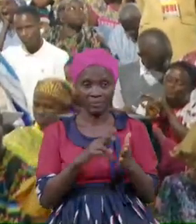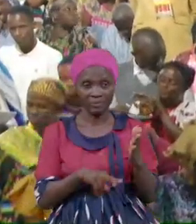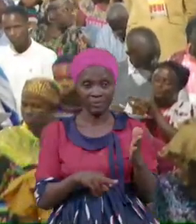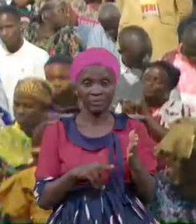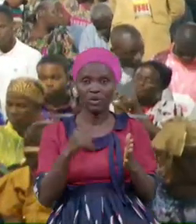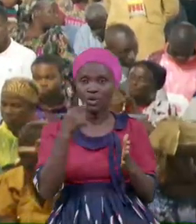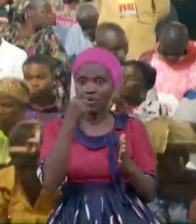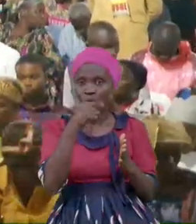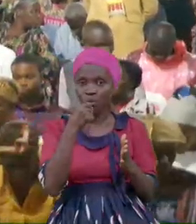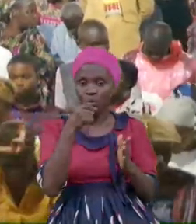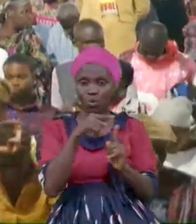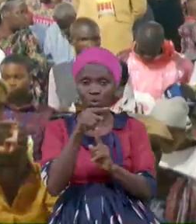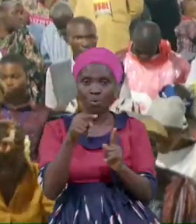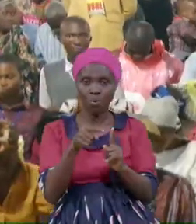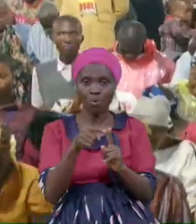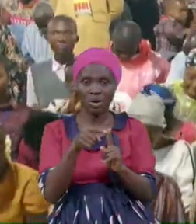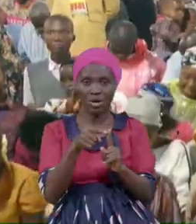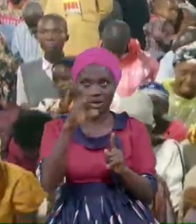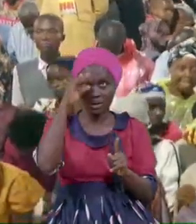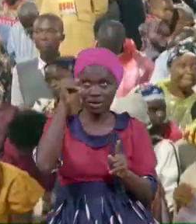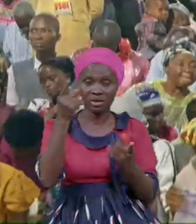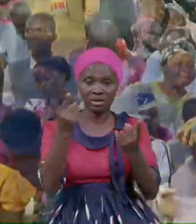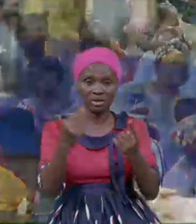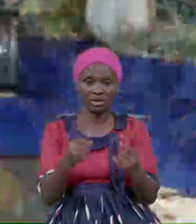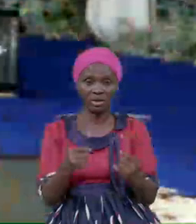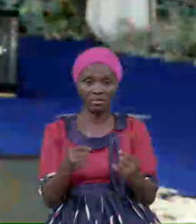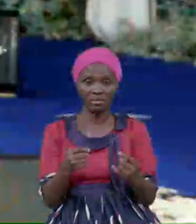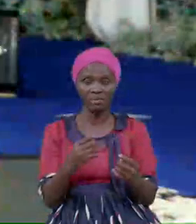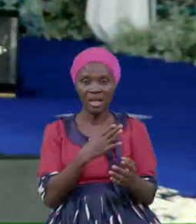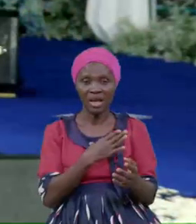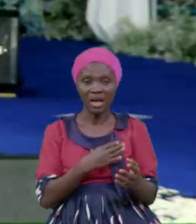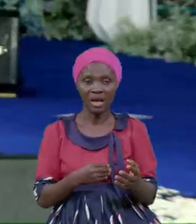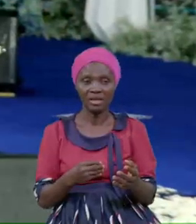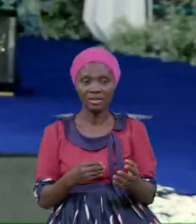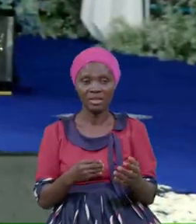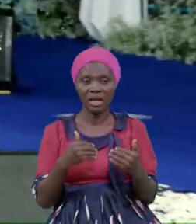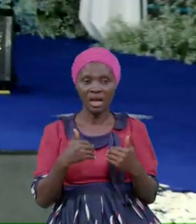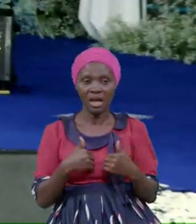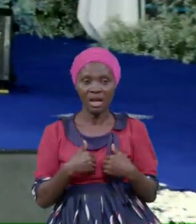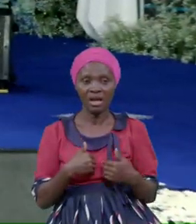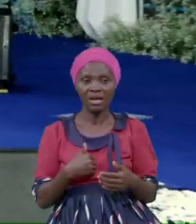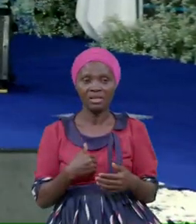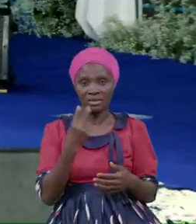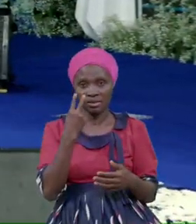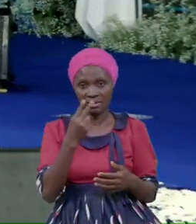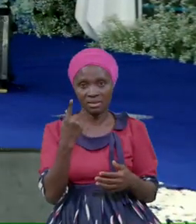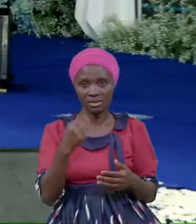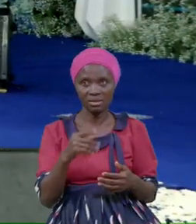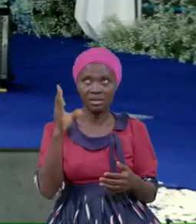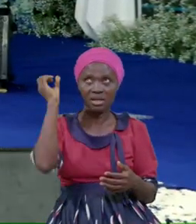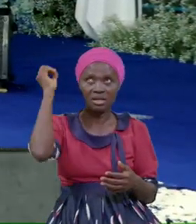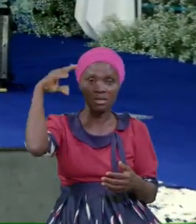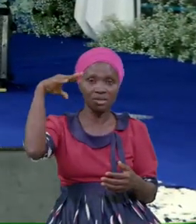came and had seen the grace of God.